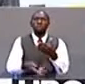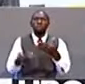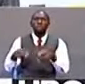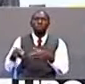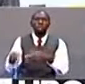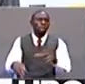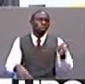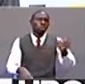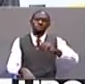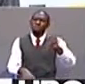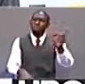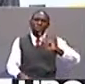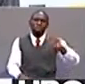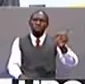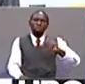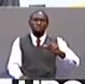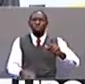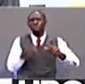No, you guys.